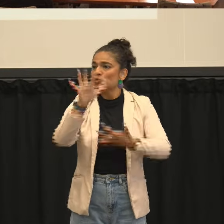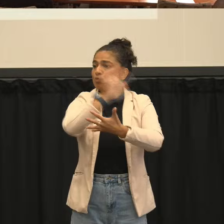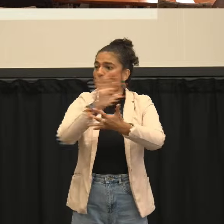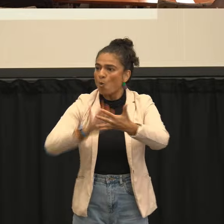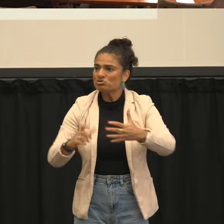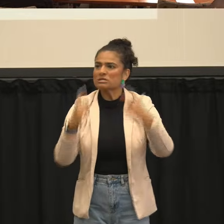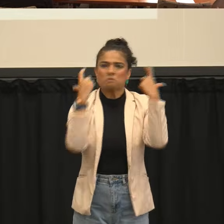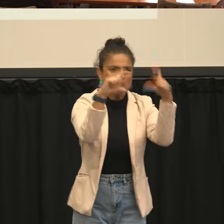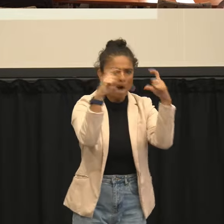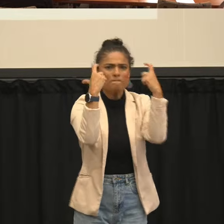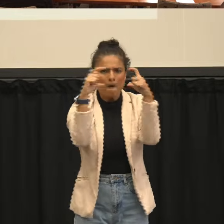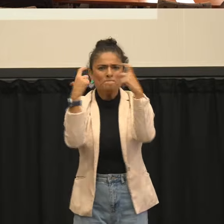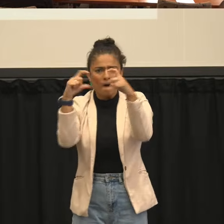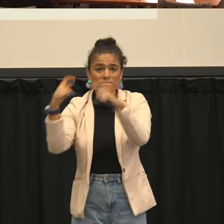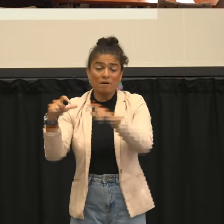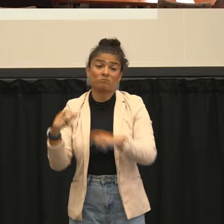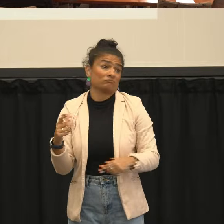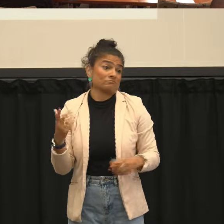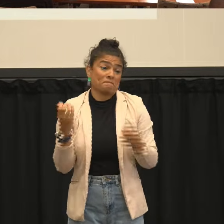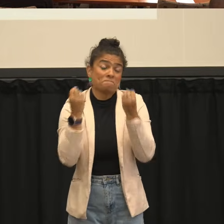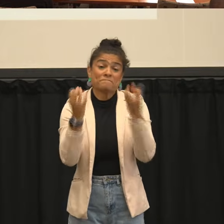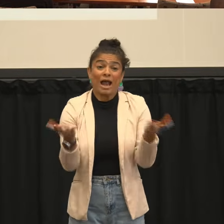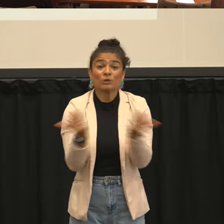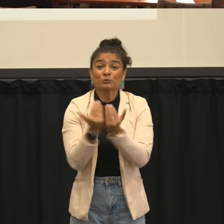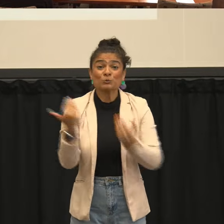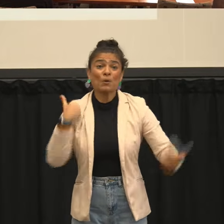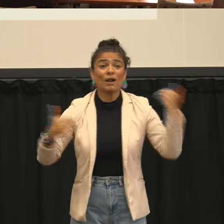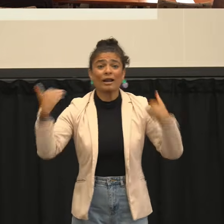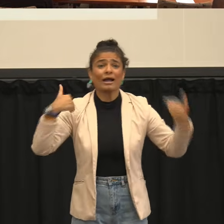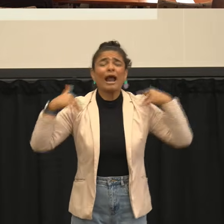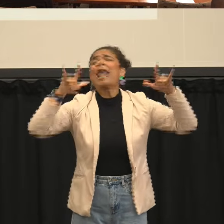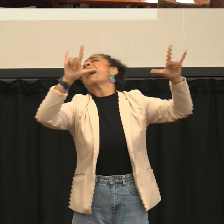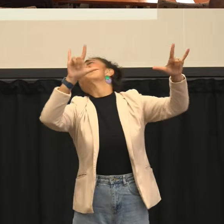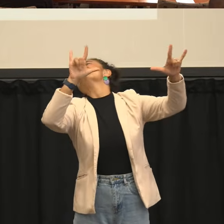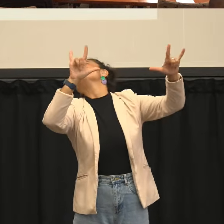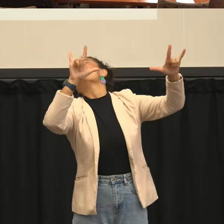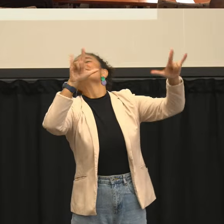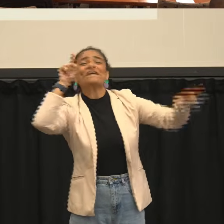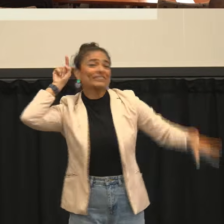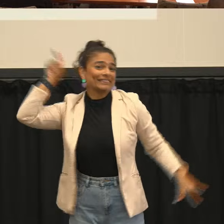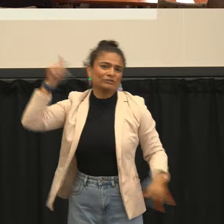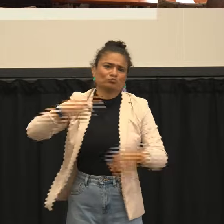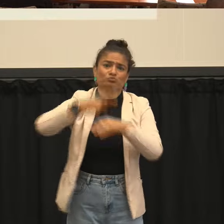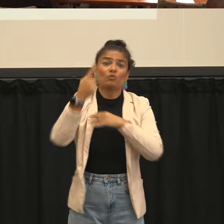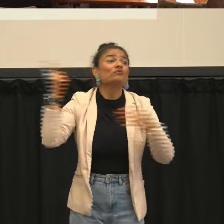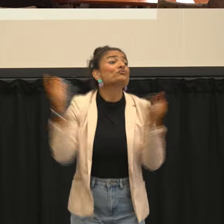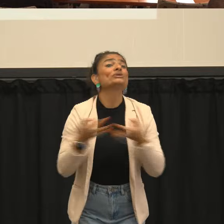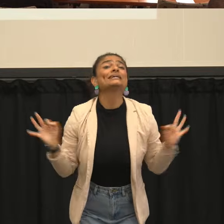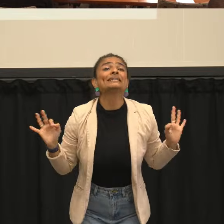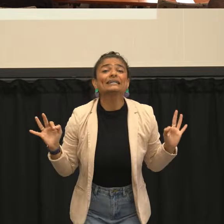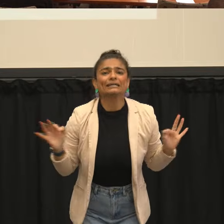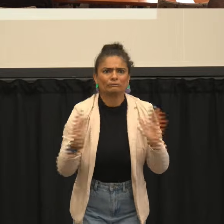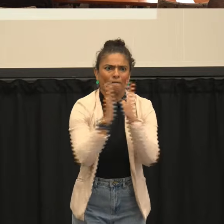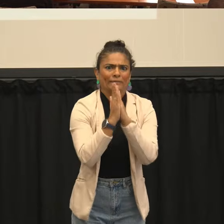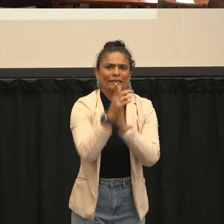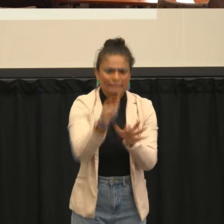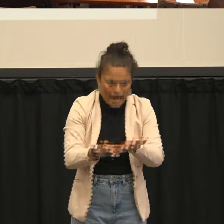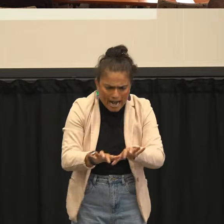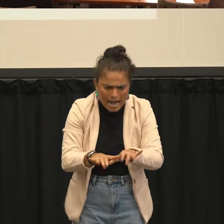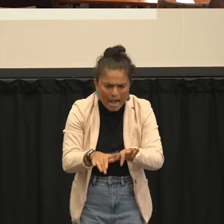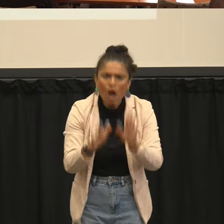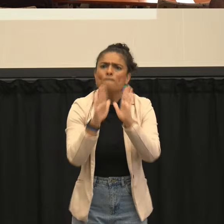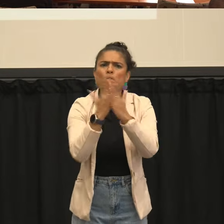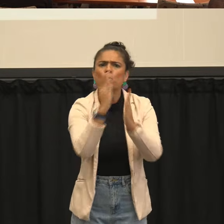the SASL version of these books. And many schools have told us, have given me the feedback that they really love